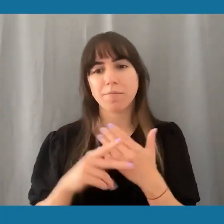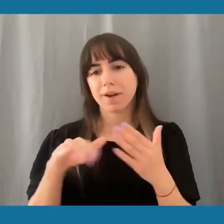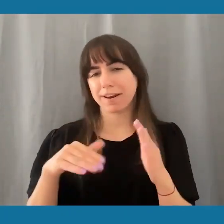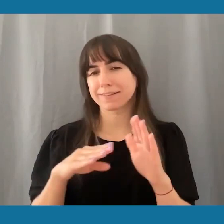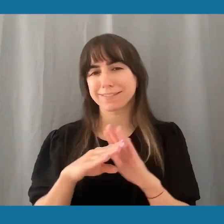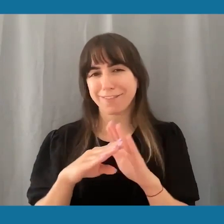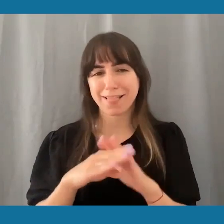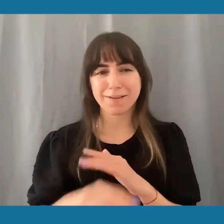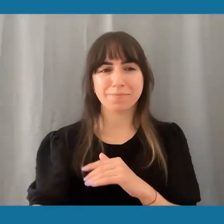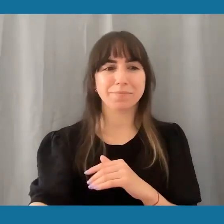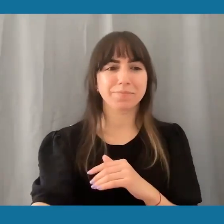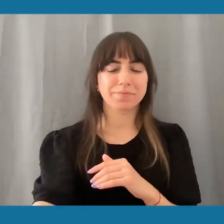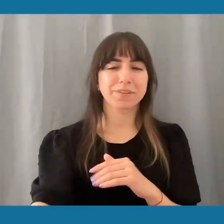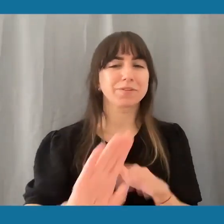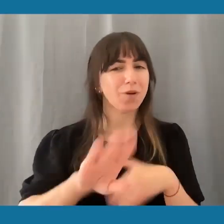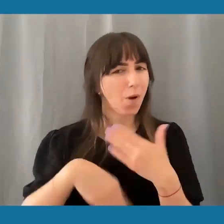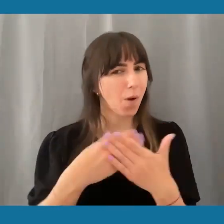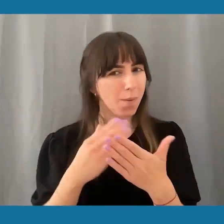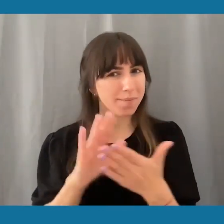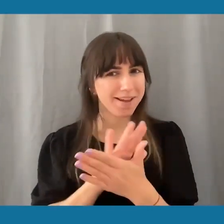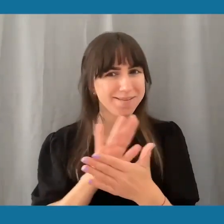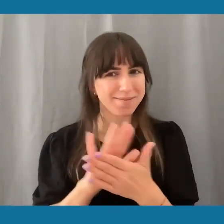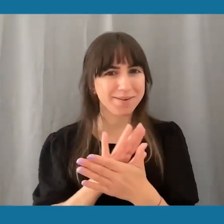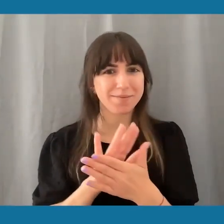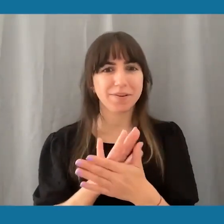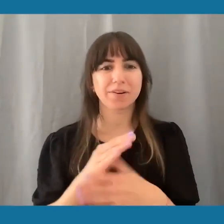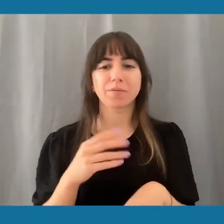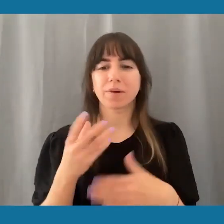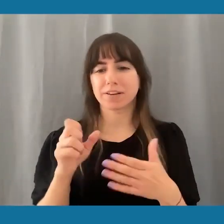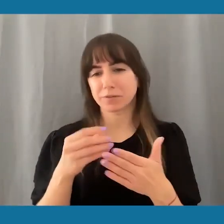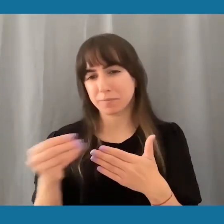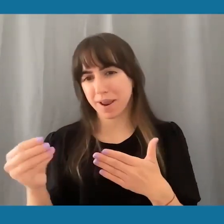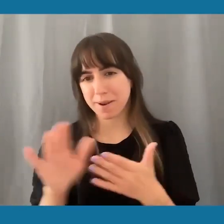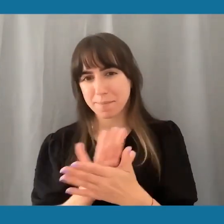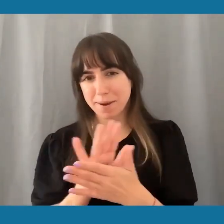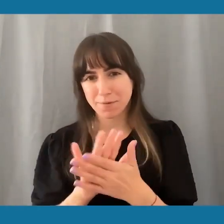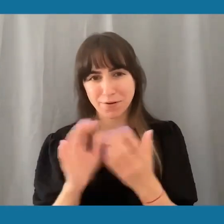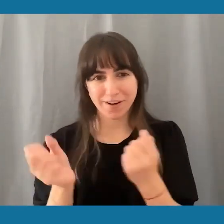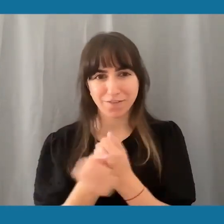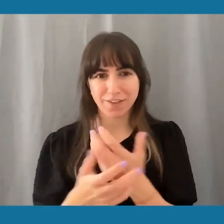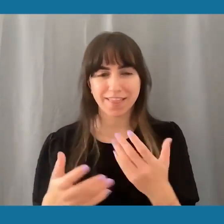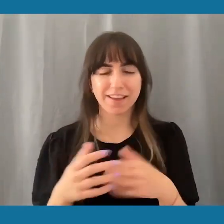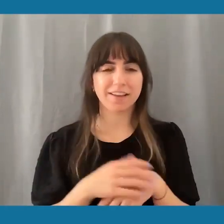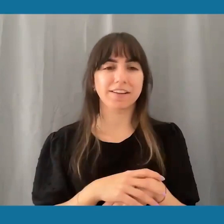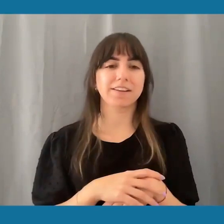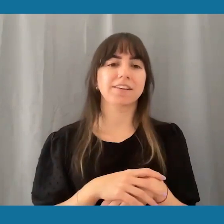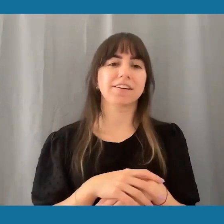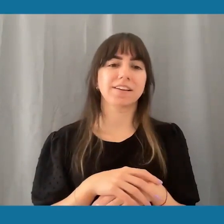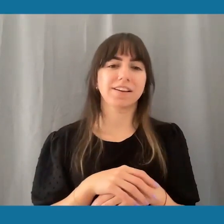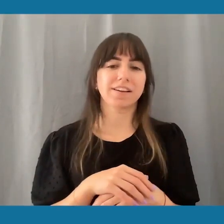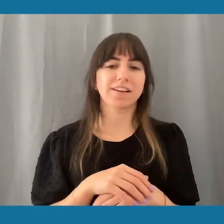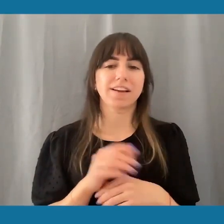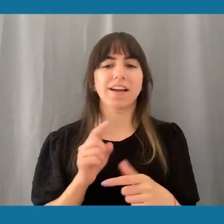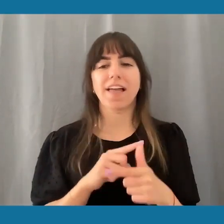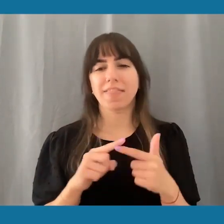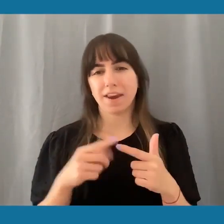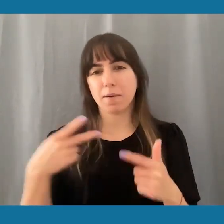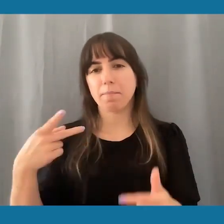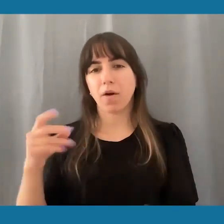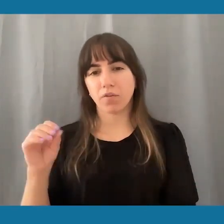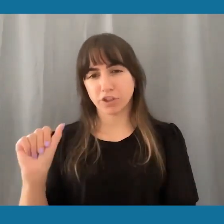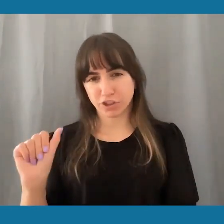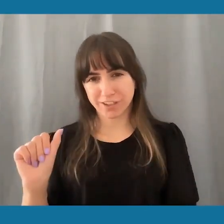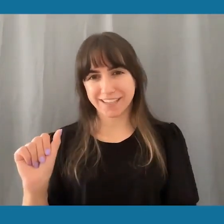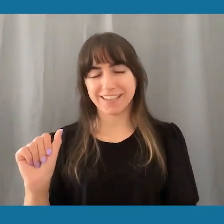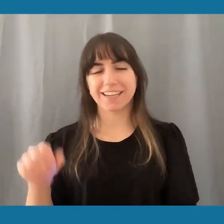by power of attorney because the rules, again, had not been expanded as well. But we did that, and it was easy.